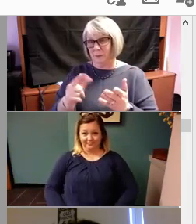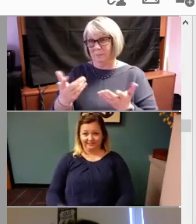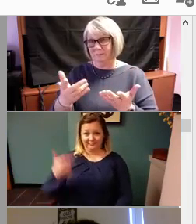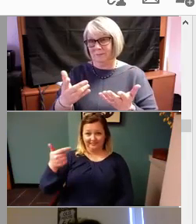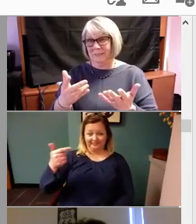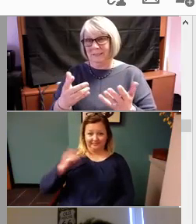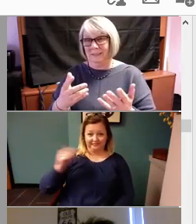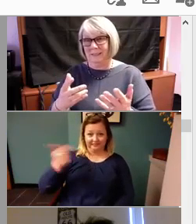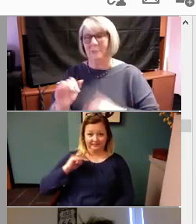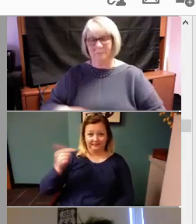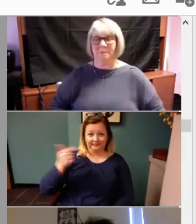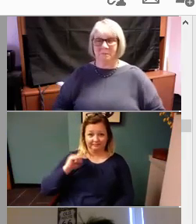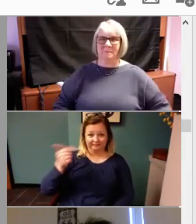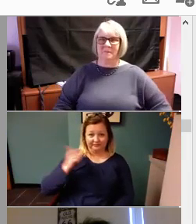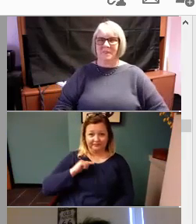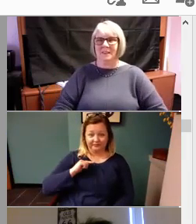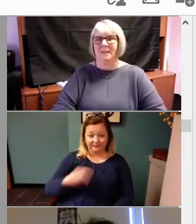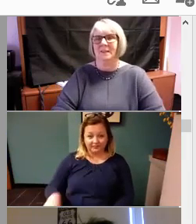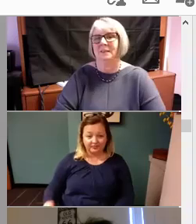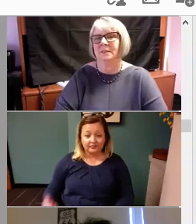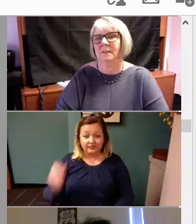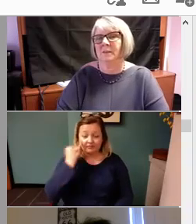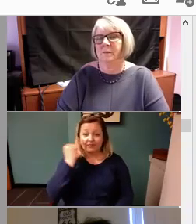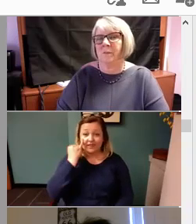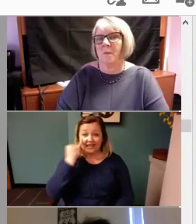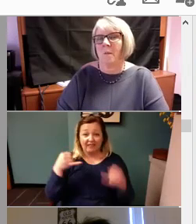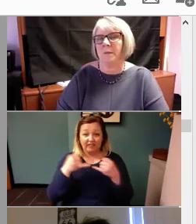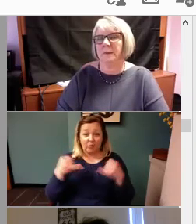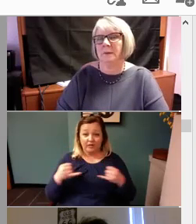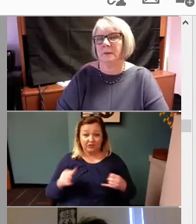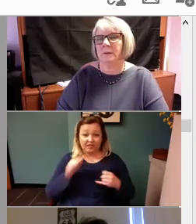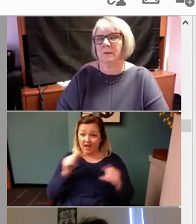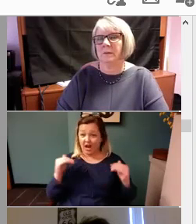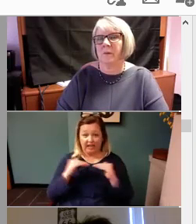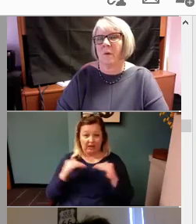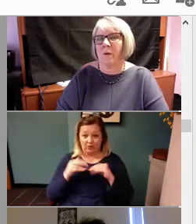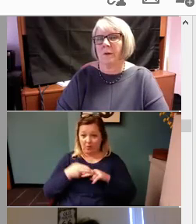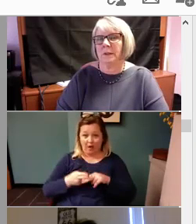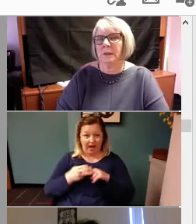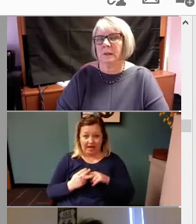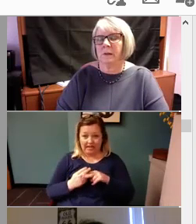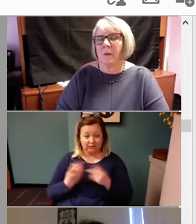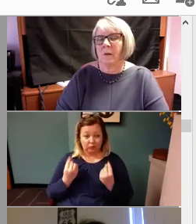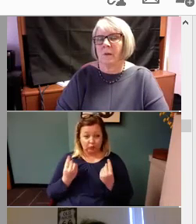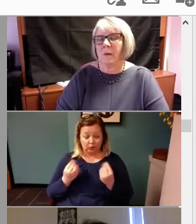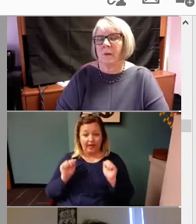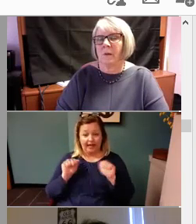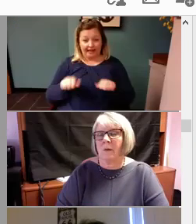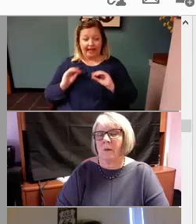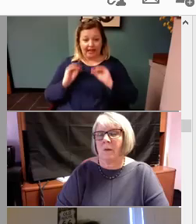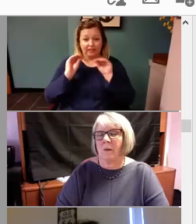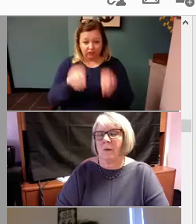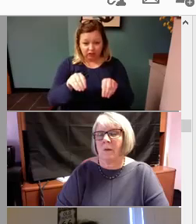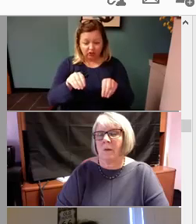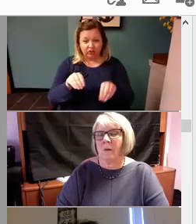multiple different unequal weights is that we can insert sort of dummy nodes in your edges. So